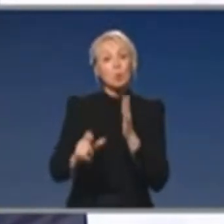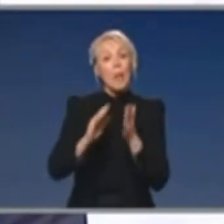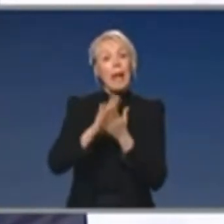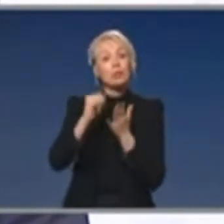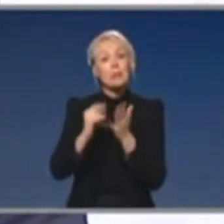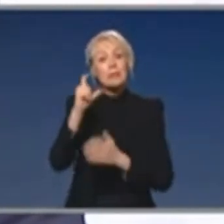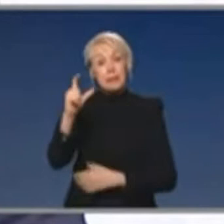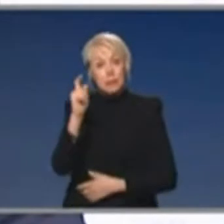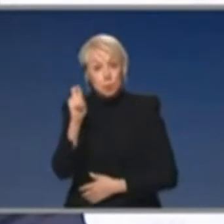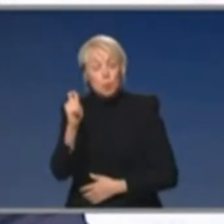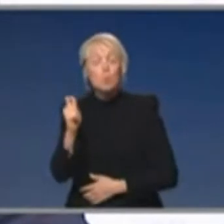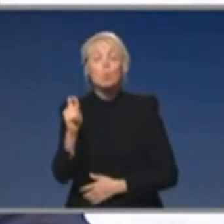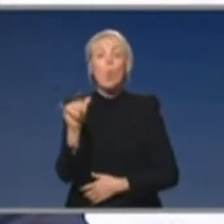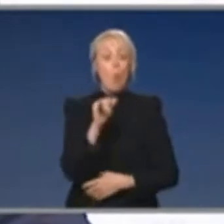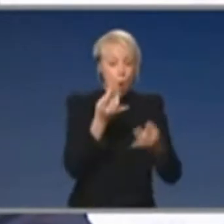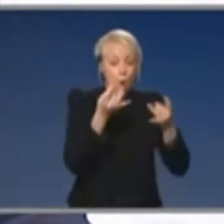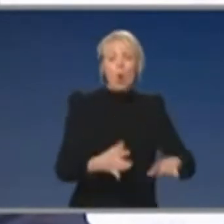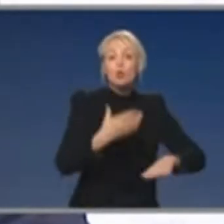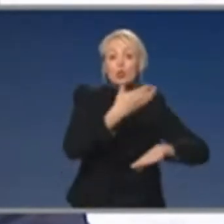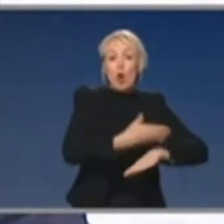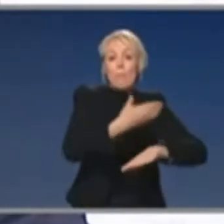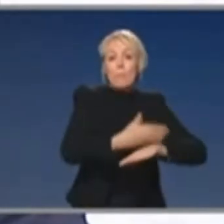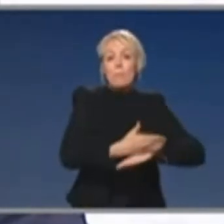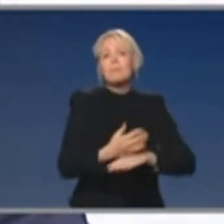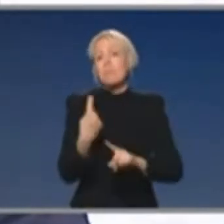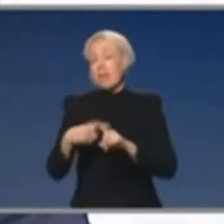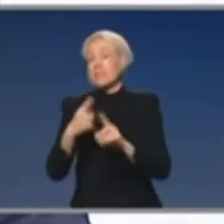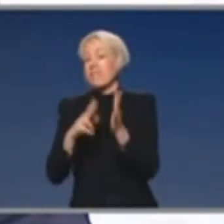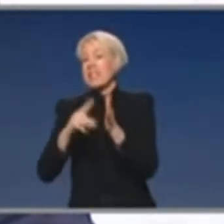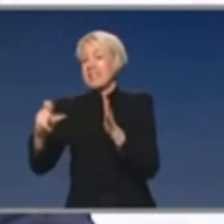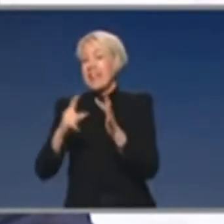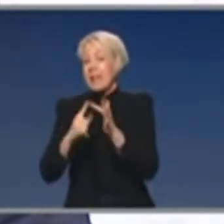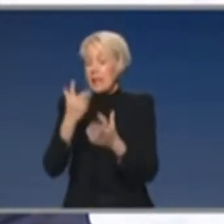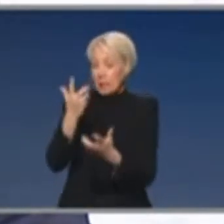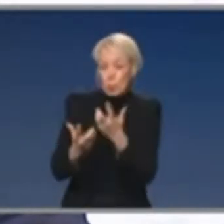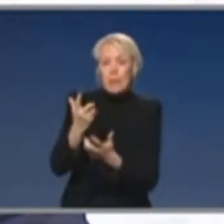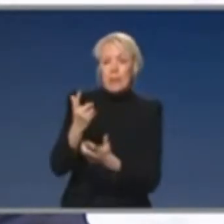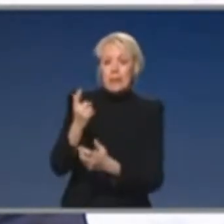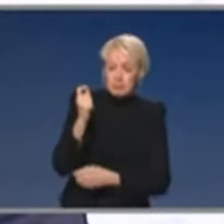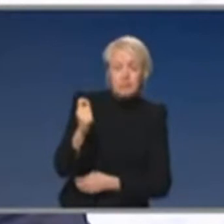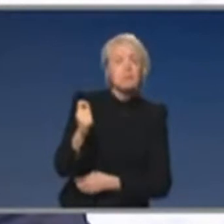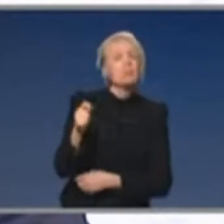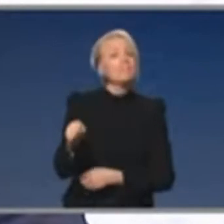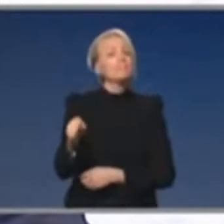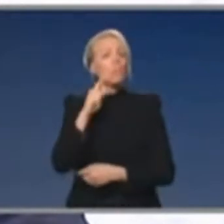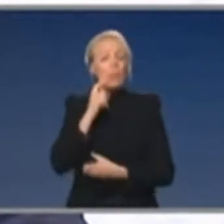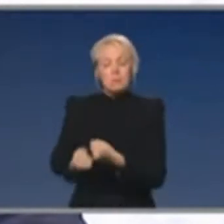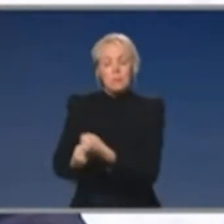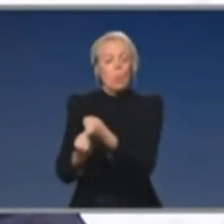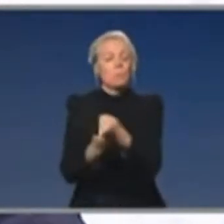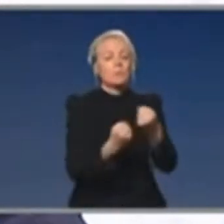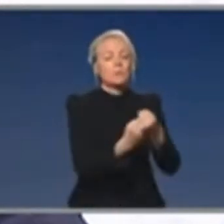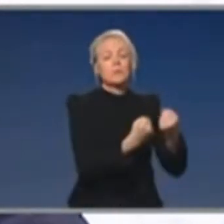tertiary students. The funding will be used to recruit and to train additional outreach workers who will connect with young people in the community